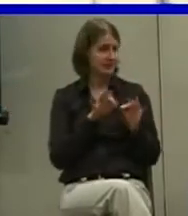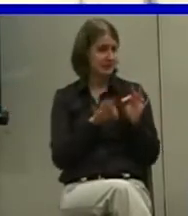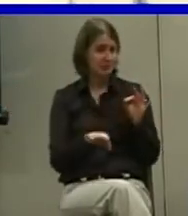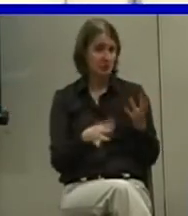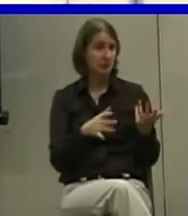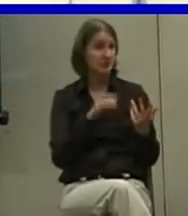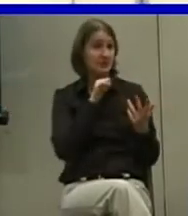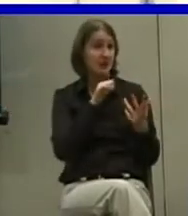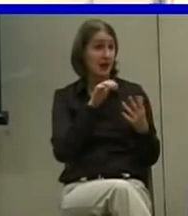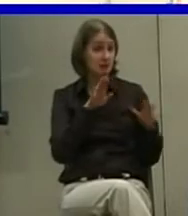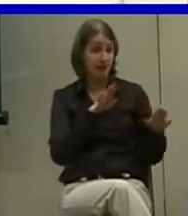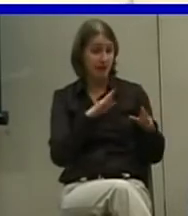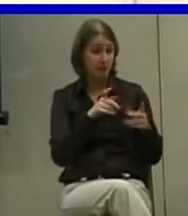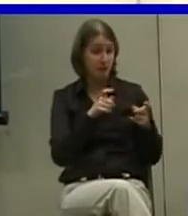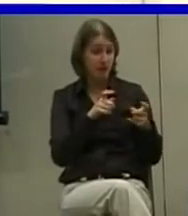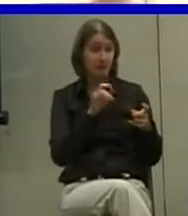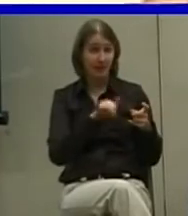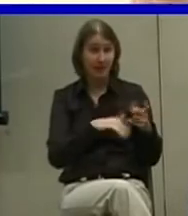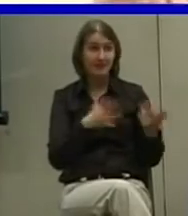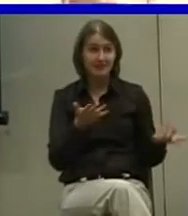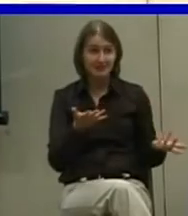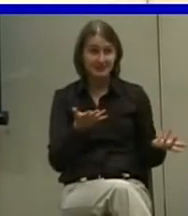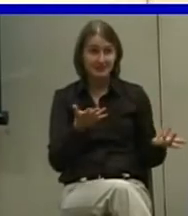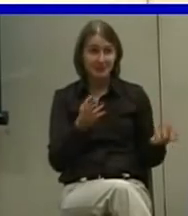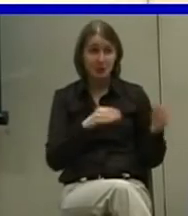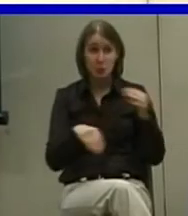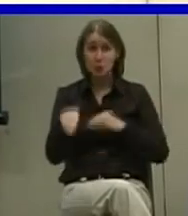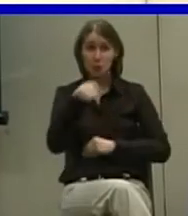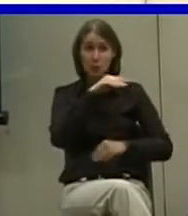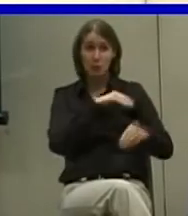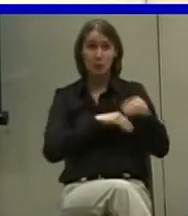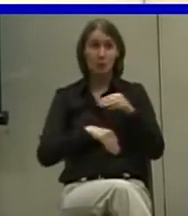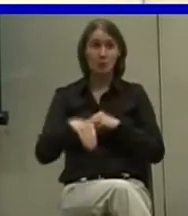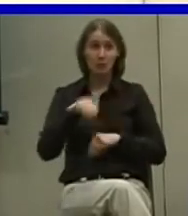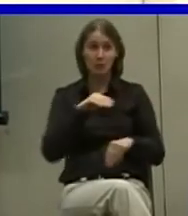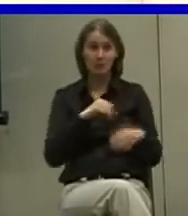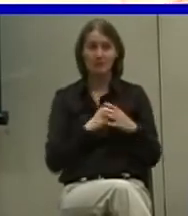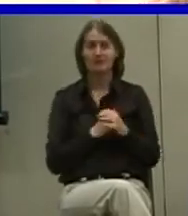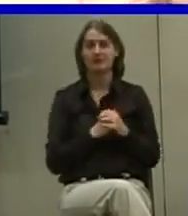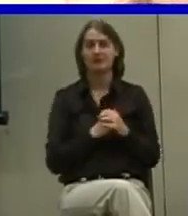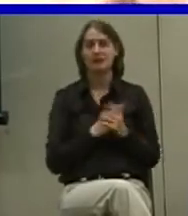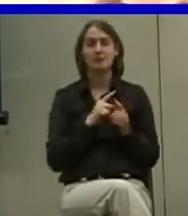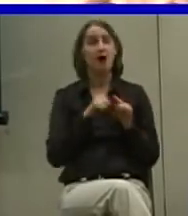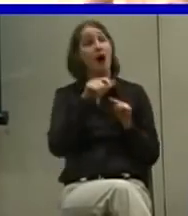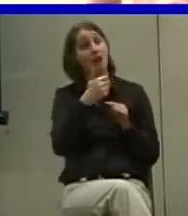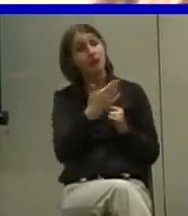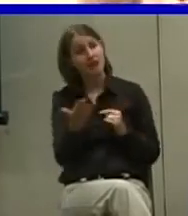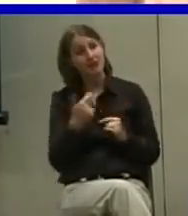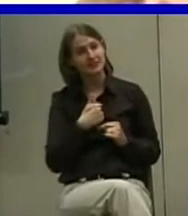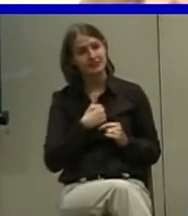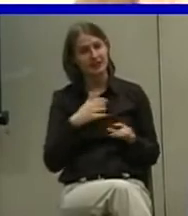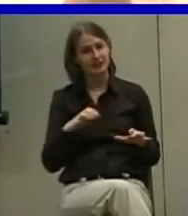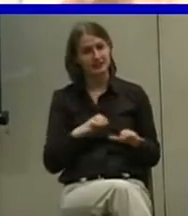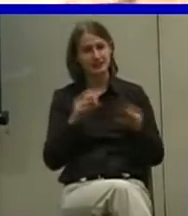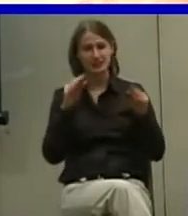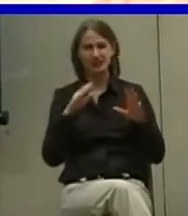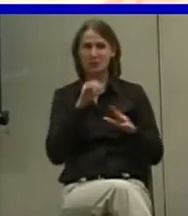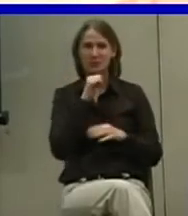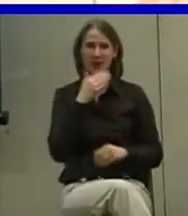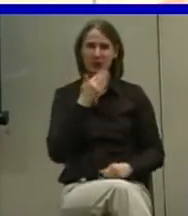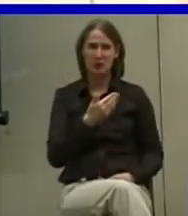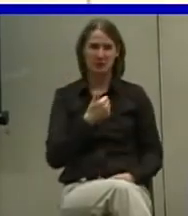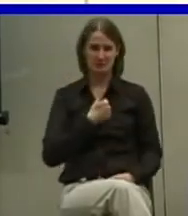behavior management, it's a move the kids around. But there are other things that I did as the teacher that weren't very